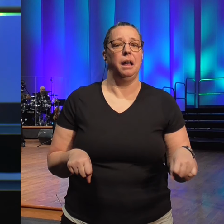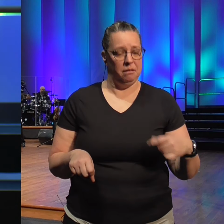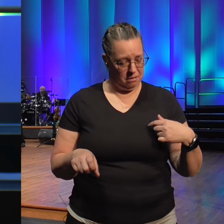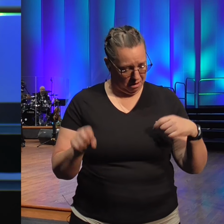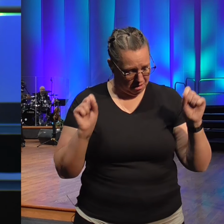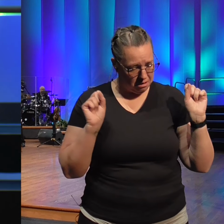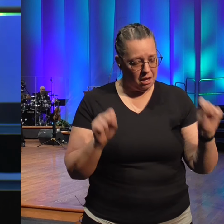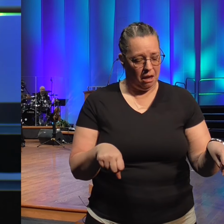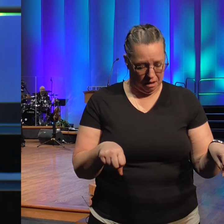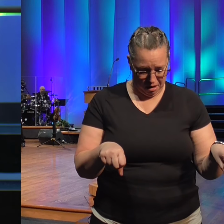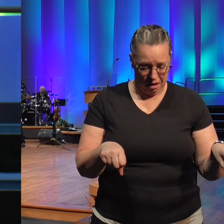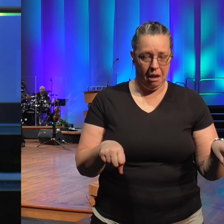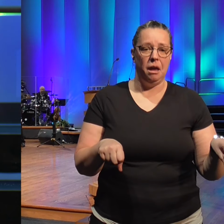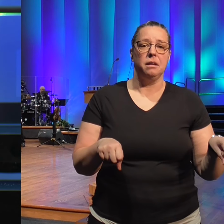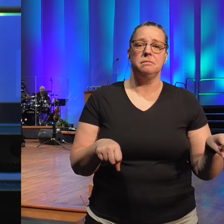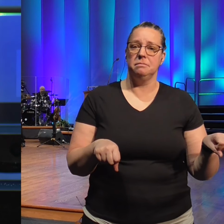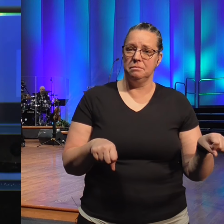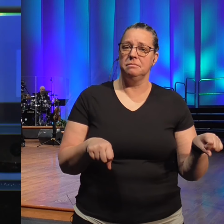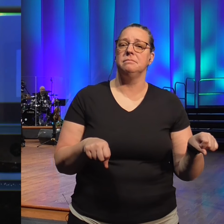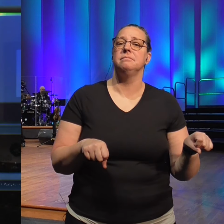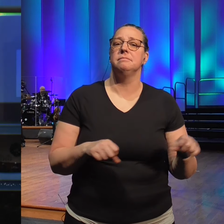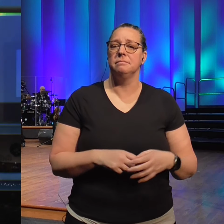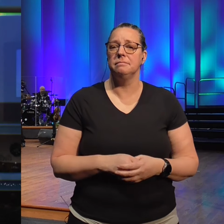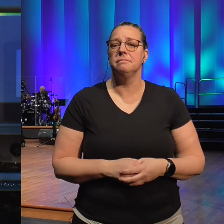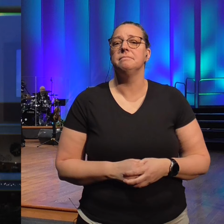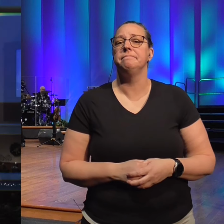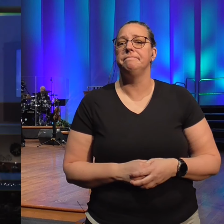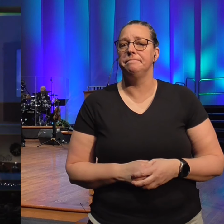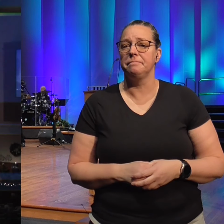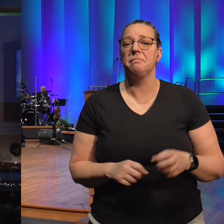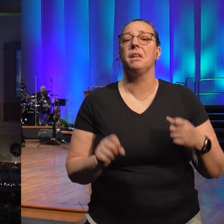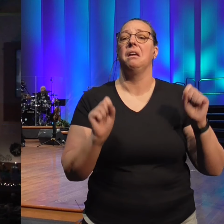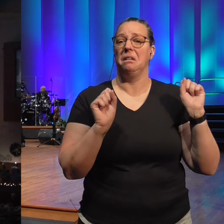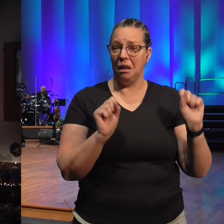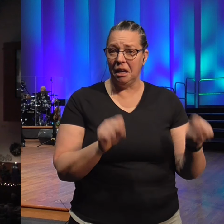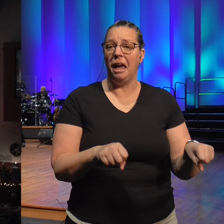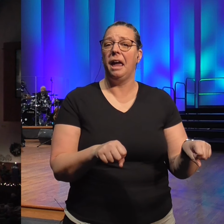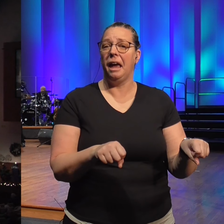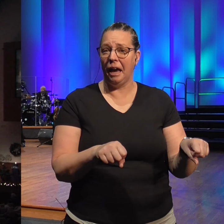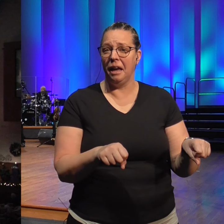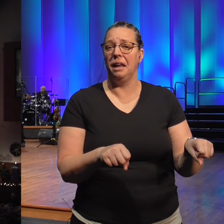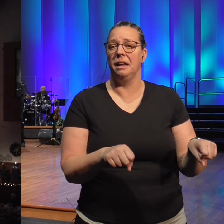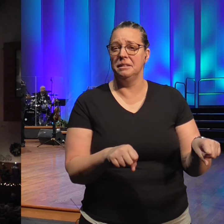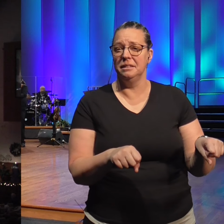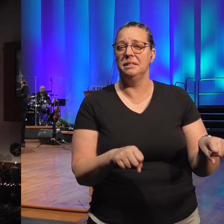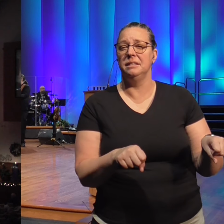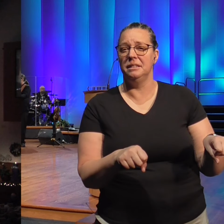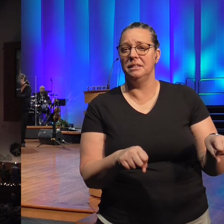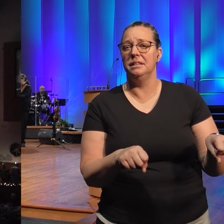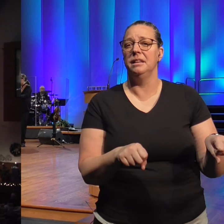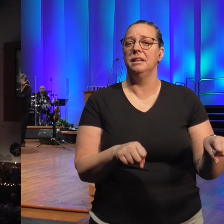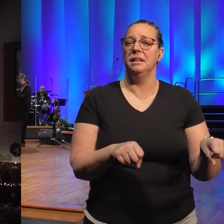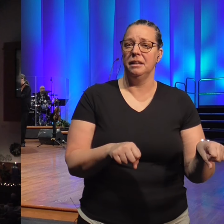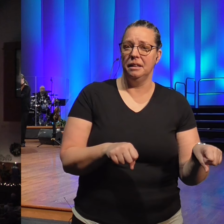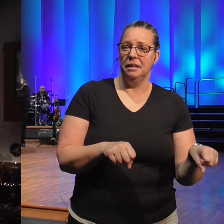I can do it. I can do it.